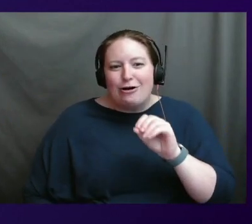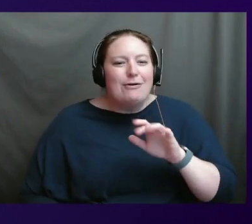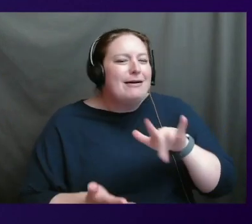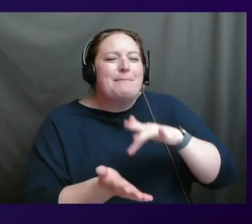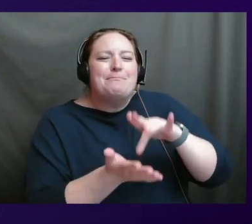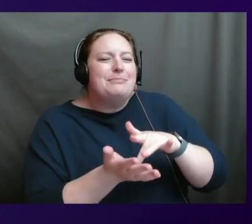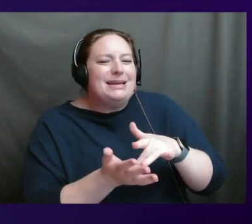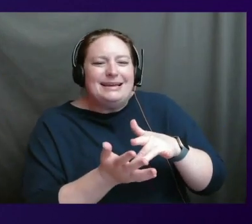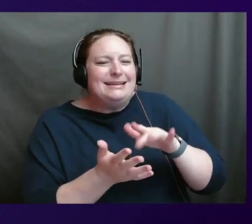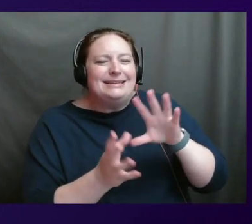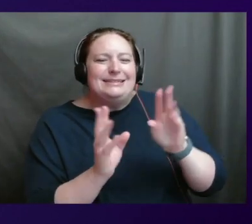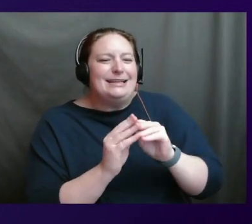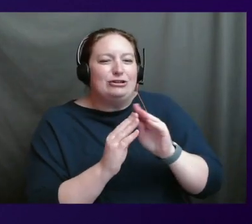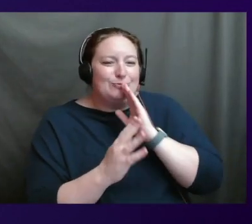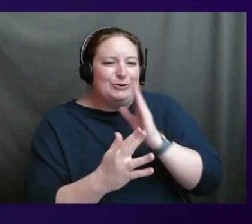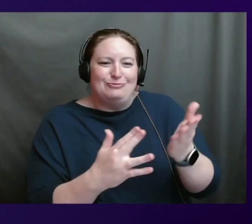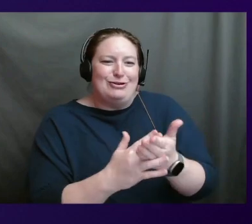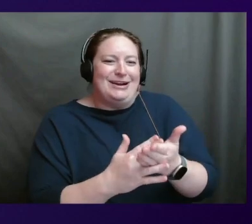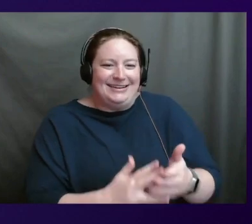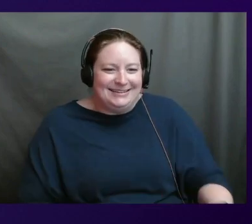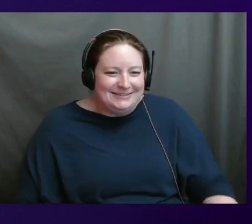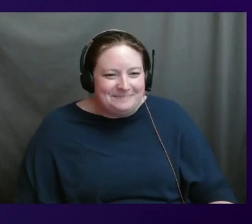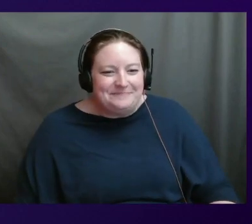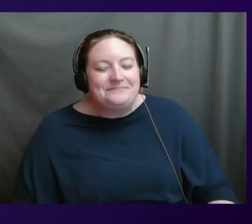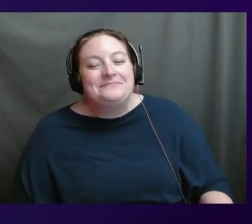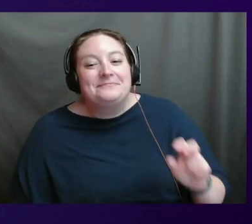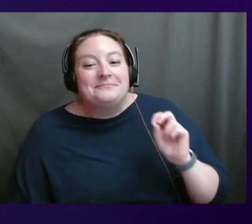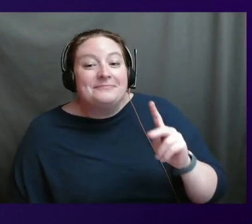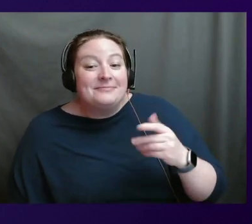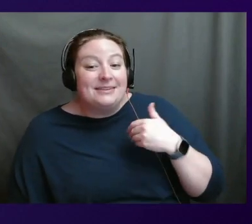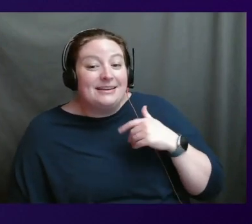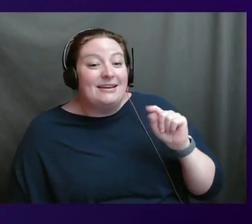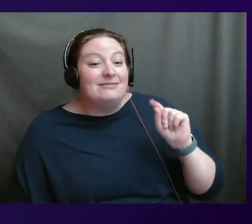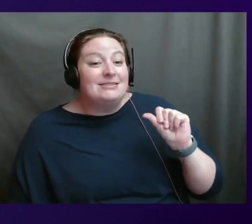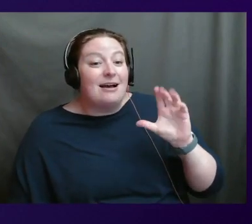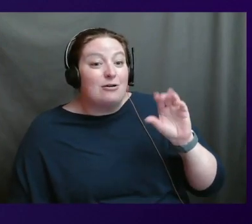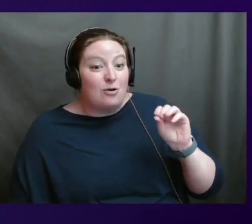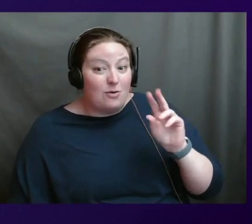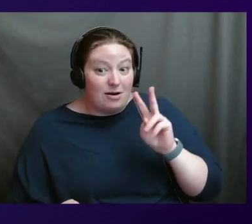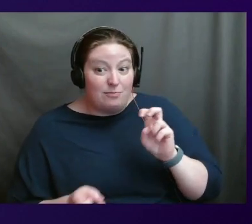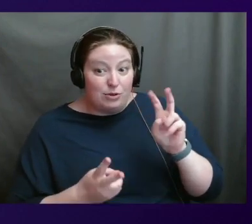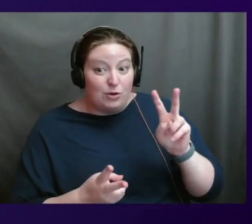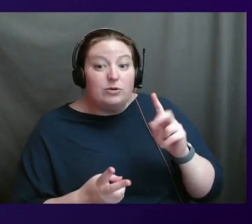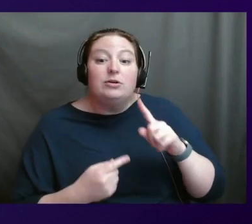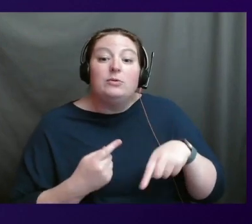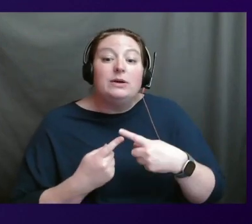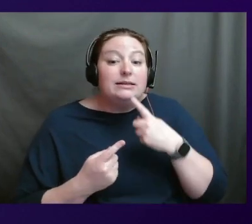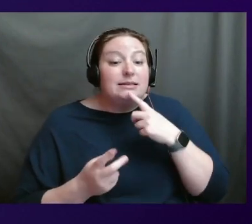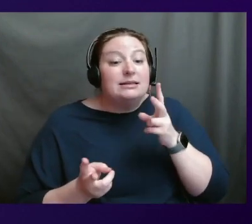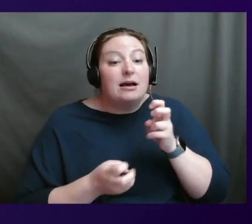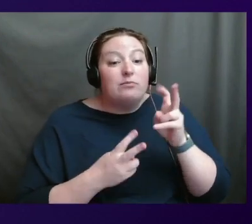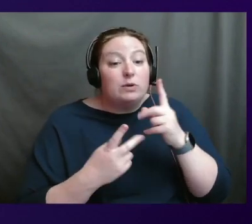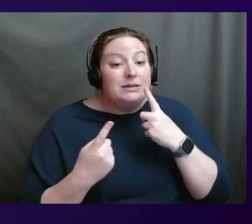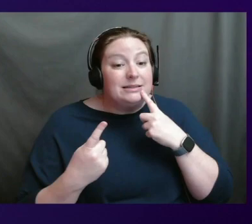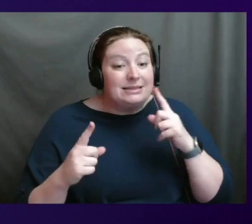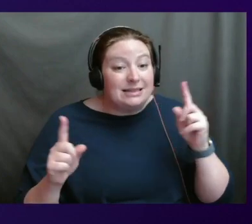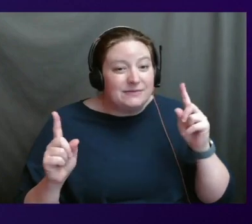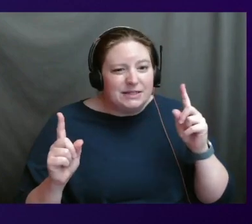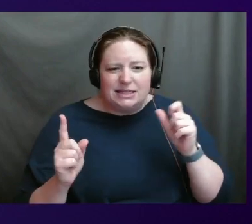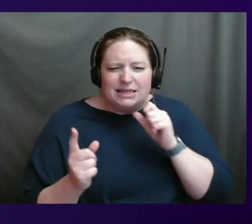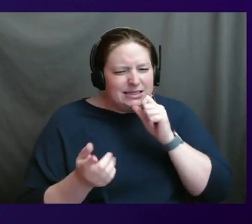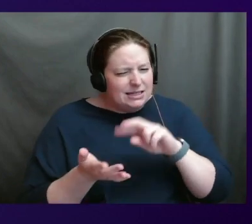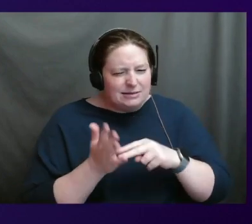I'll go. So we have our taco uploaded here, and when it says uploaded successfully, it doesn't mean that it was